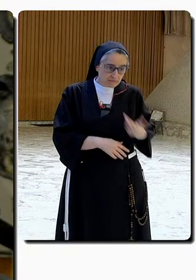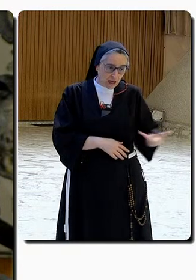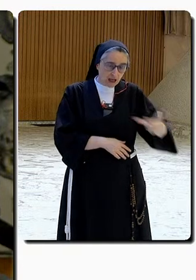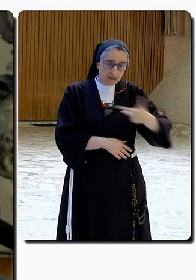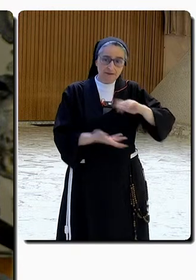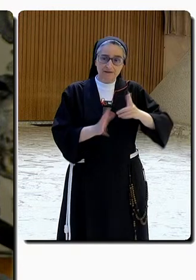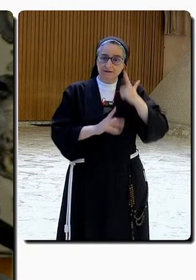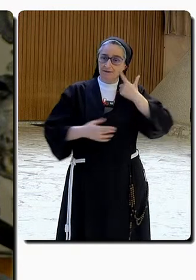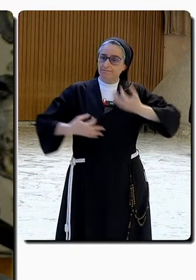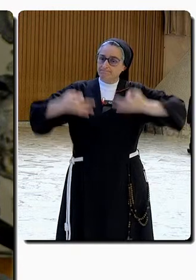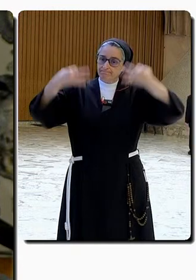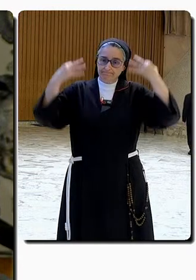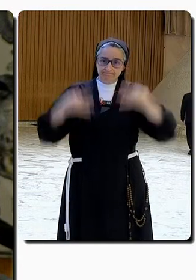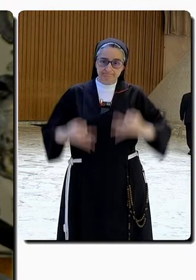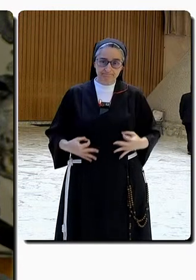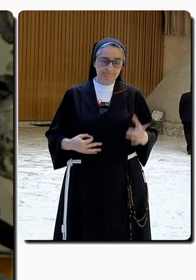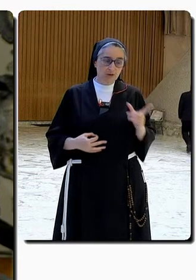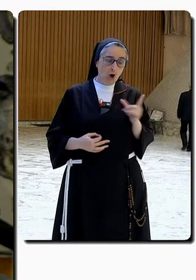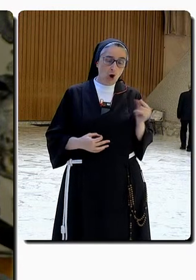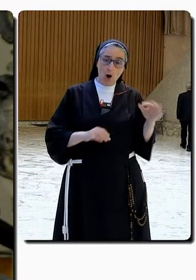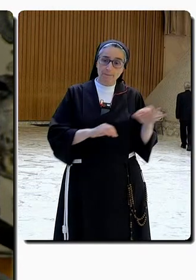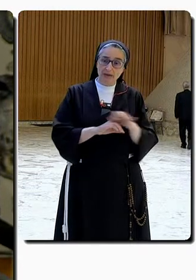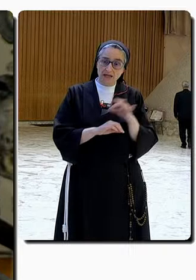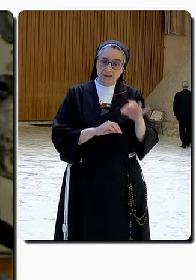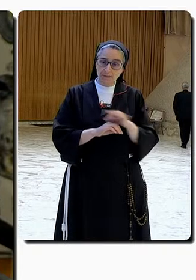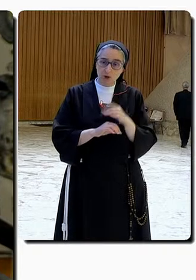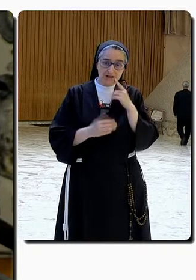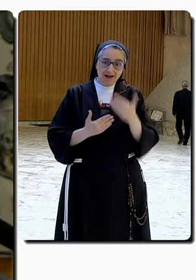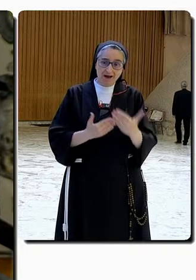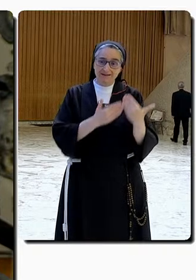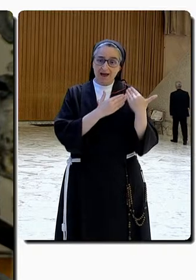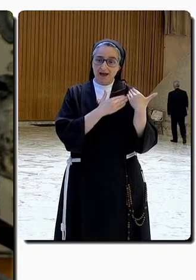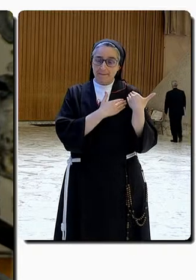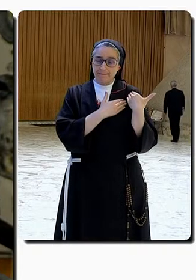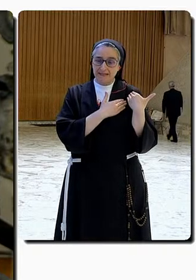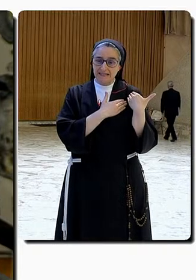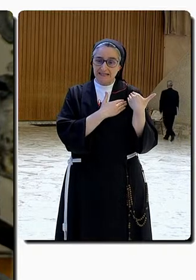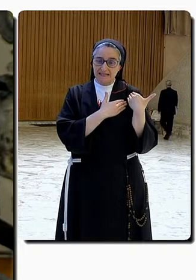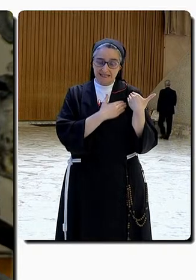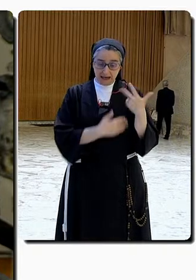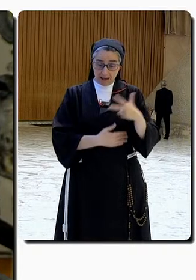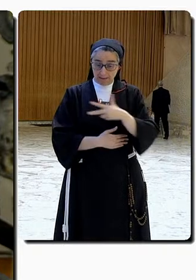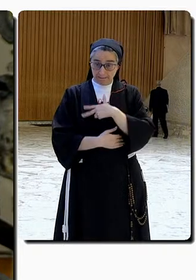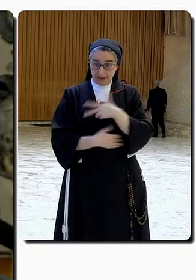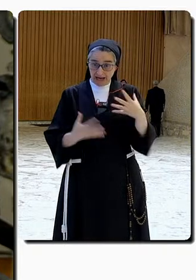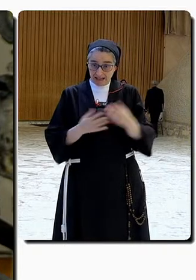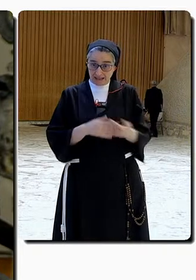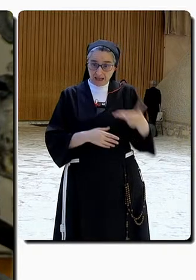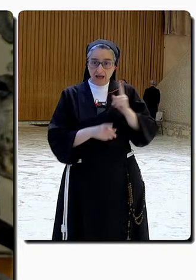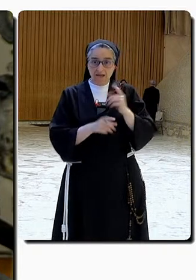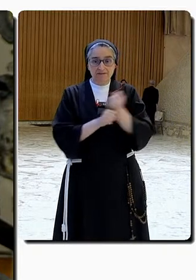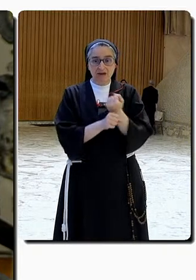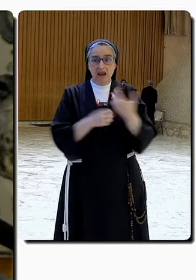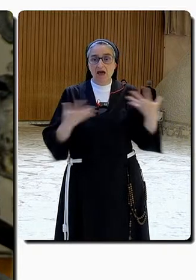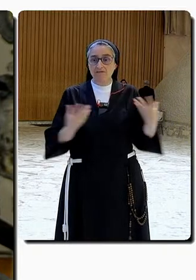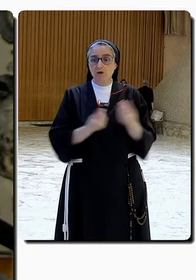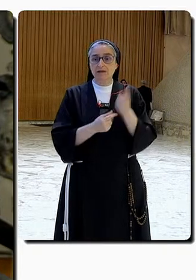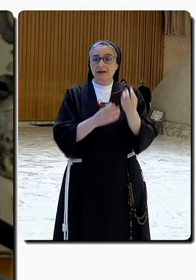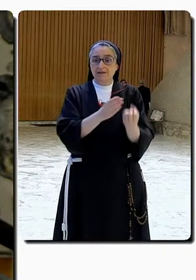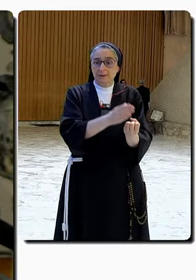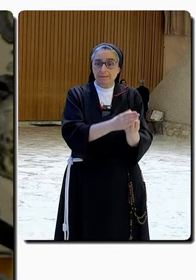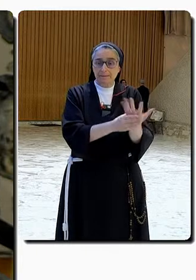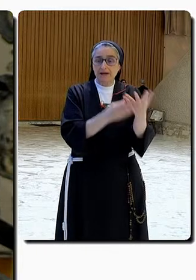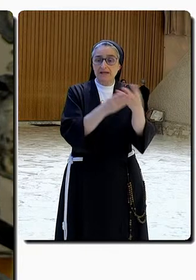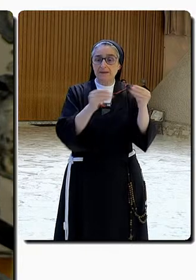conviction that married couples and ordained ministers must work closer together to promote the spiritual development of